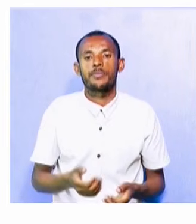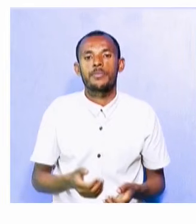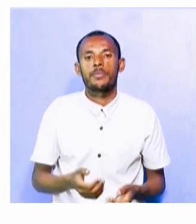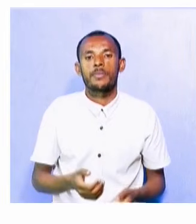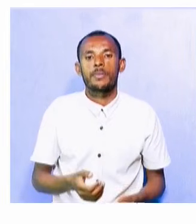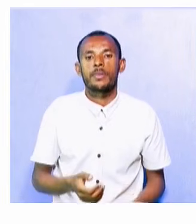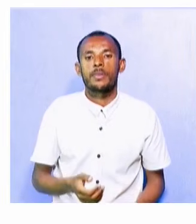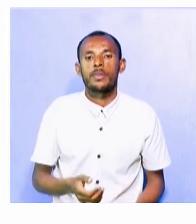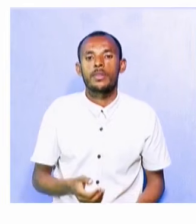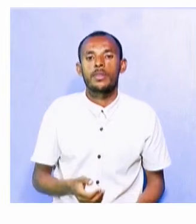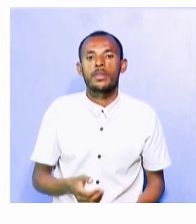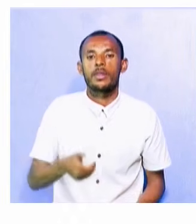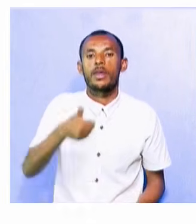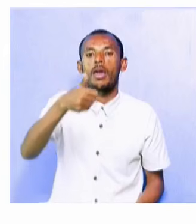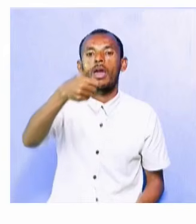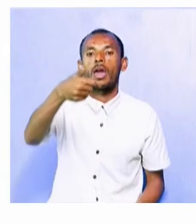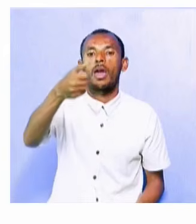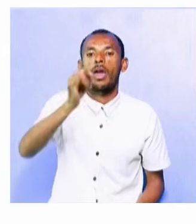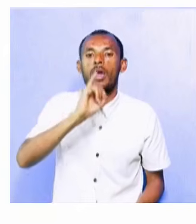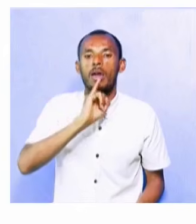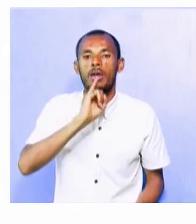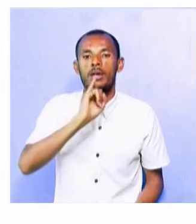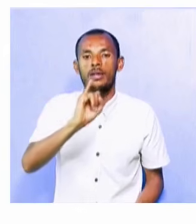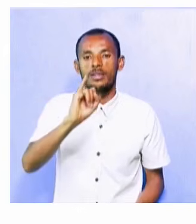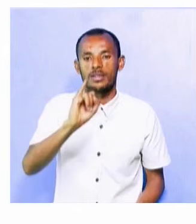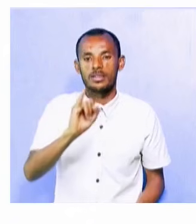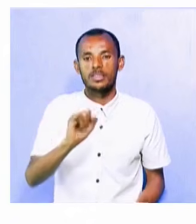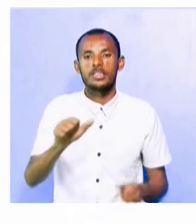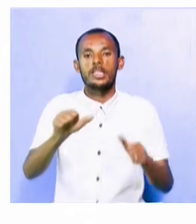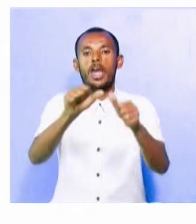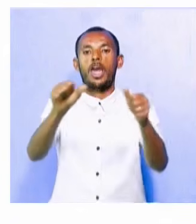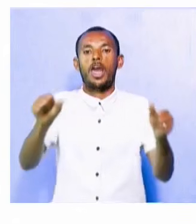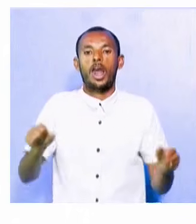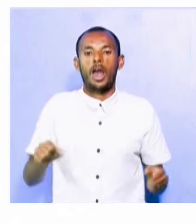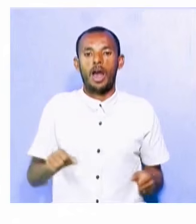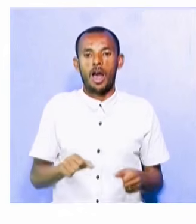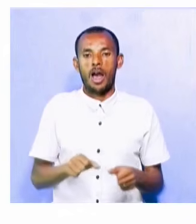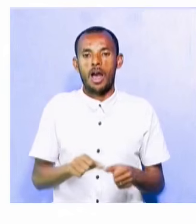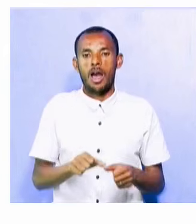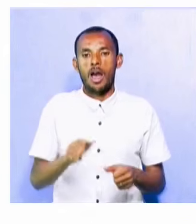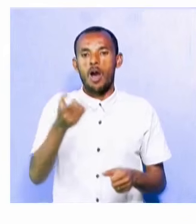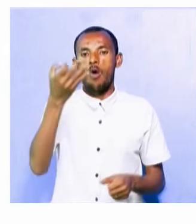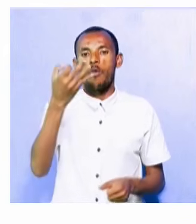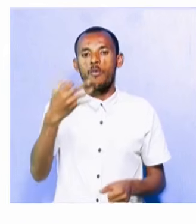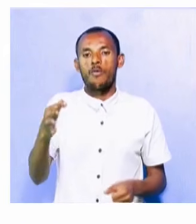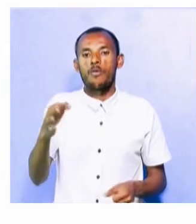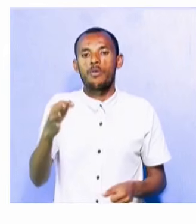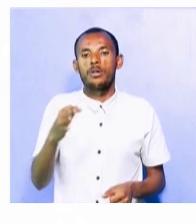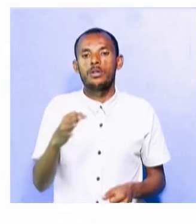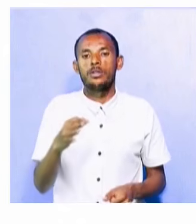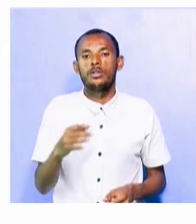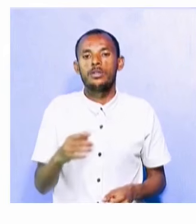a is the area of the